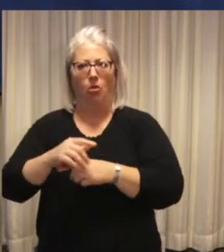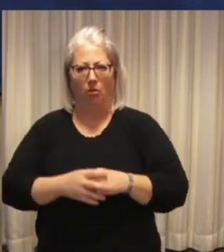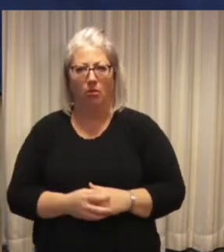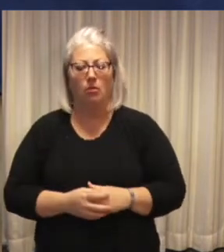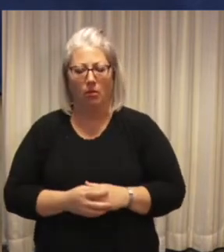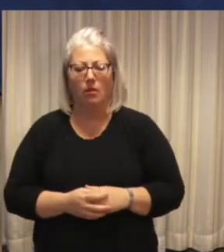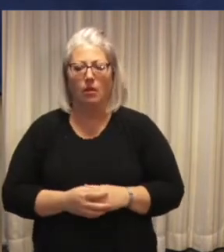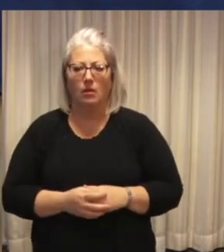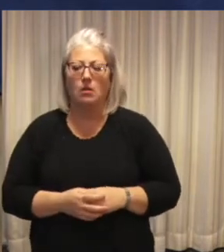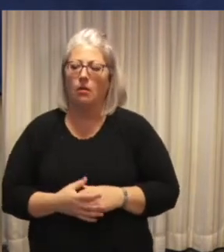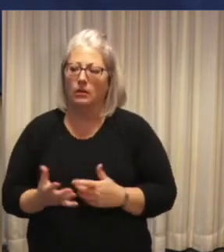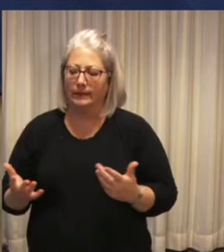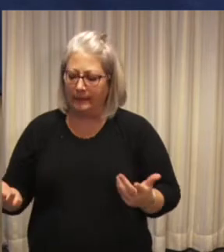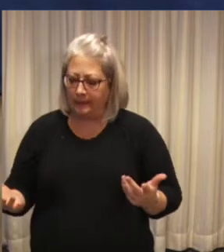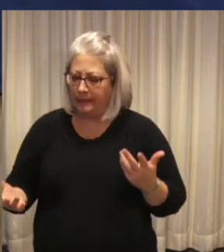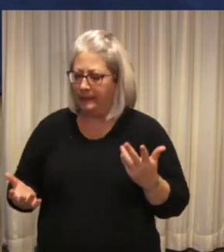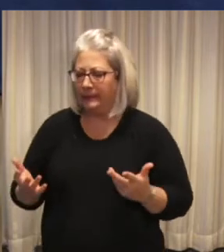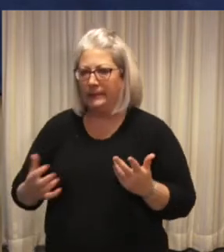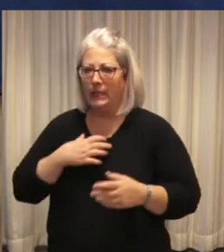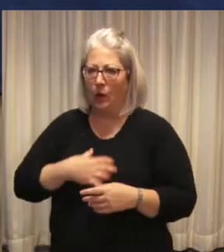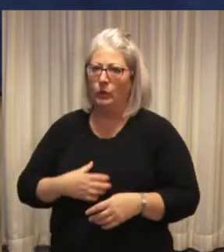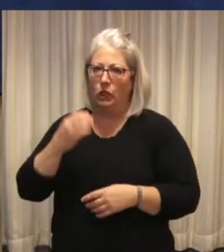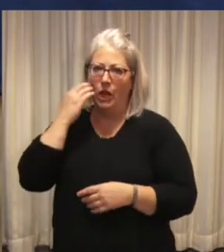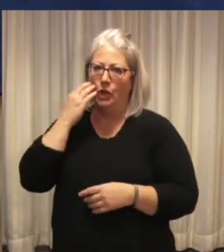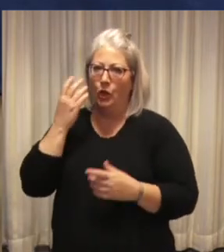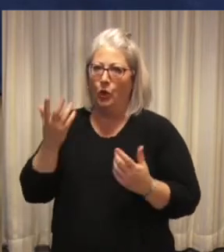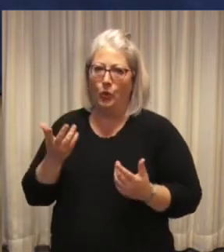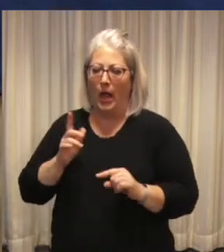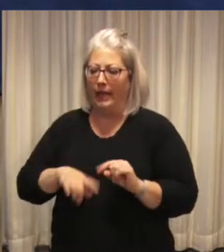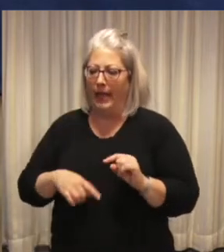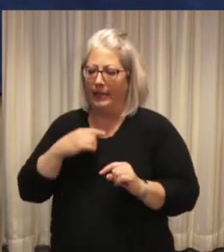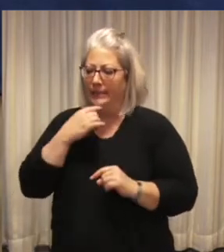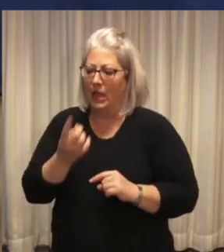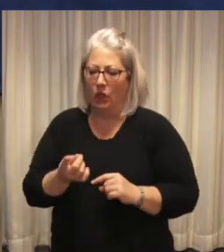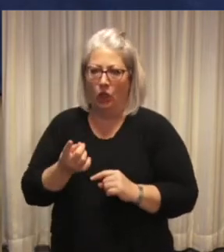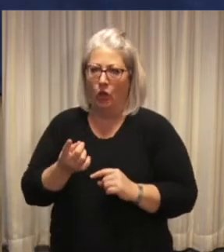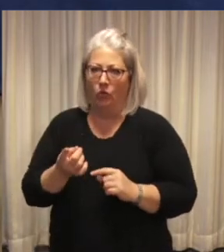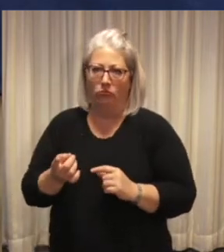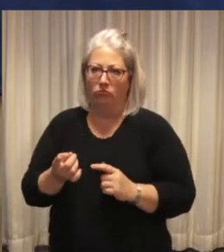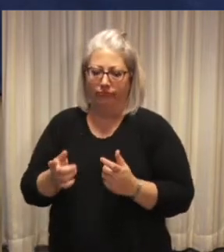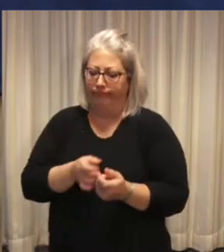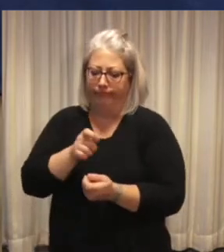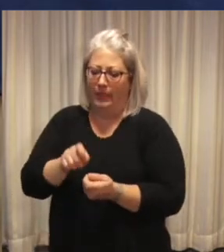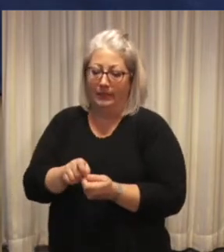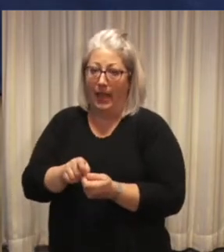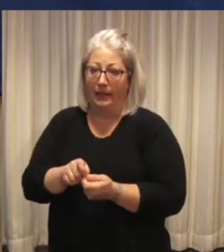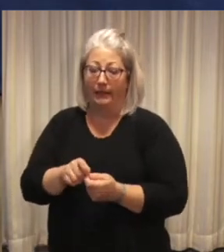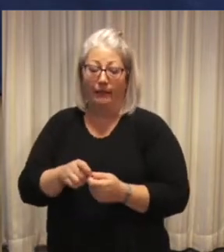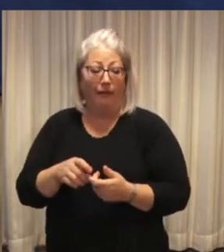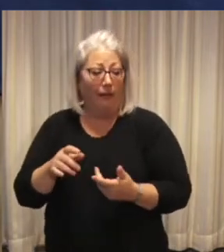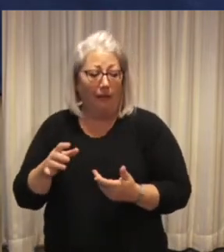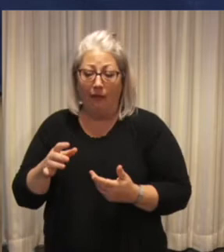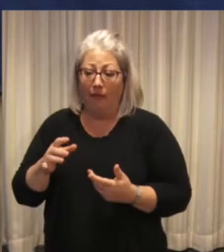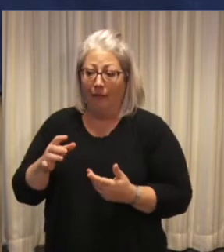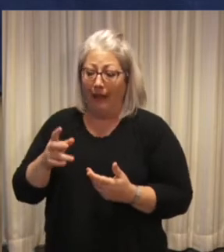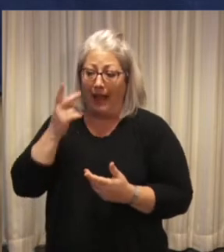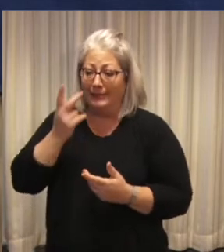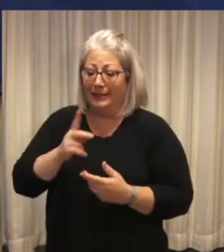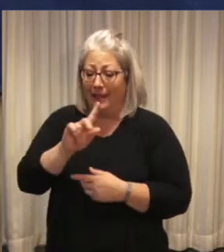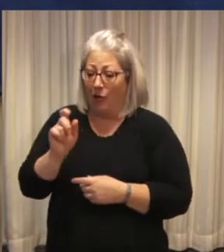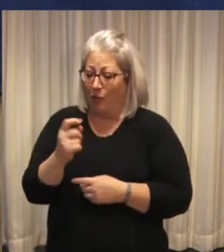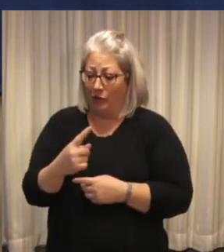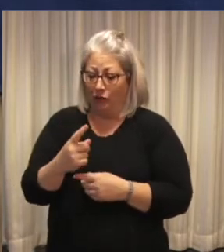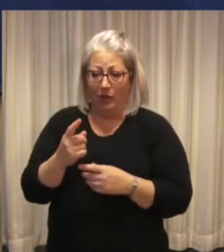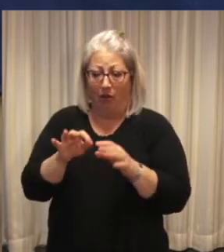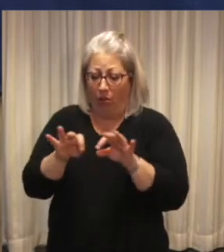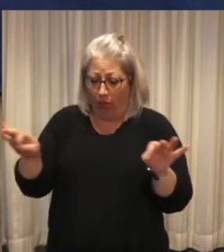knew. I'd say that's probably the number one question I get every day is, you know, when are we coming back? I wish I knew. This